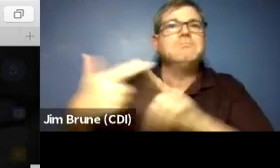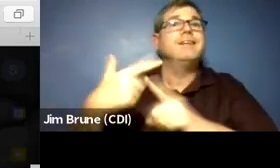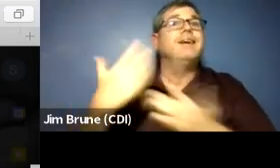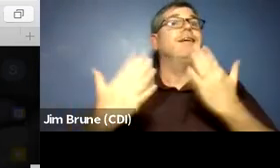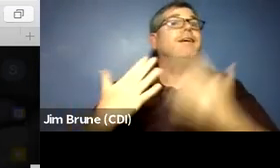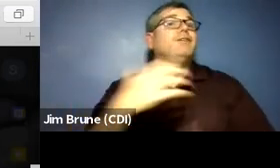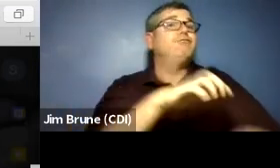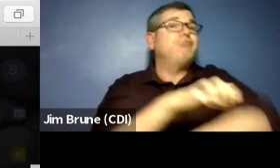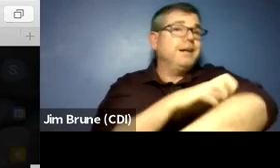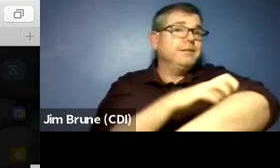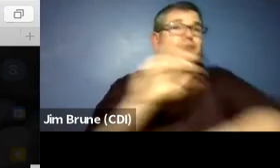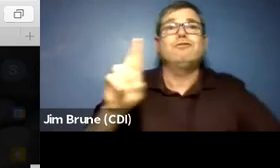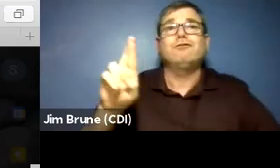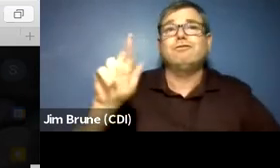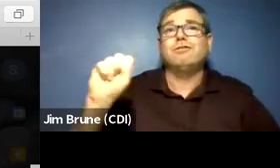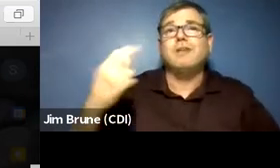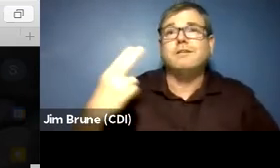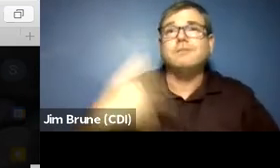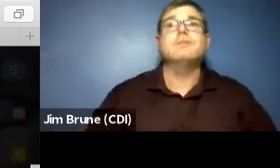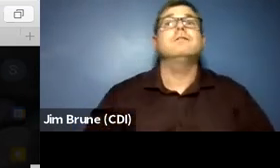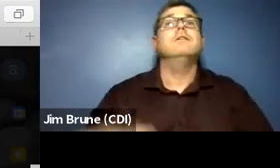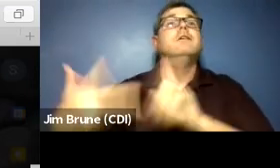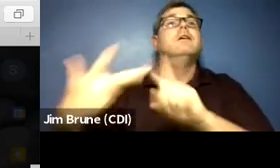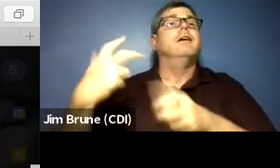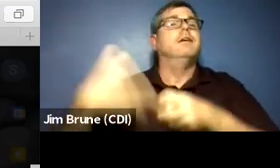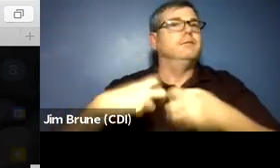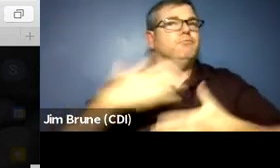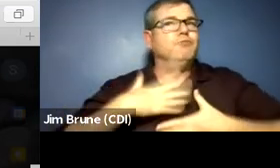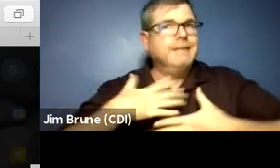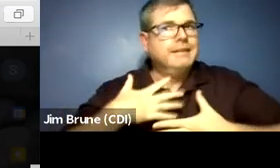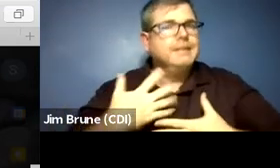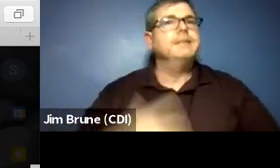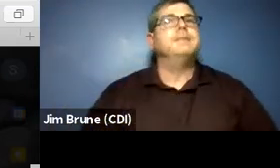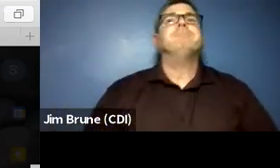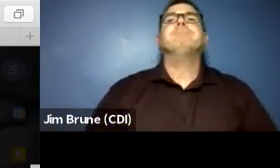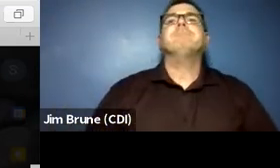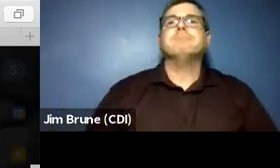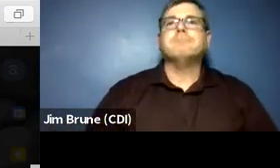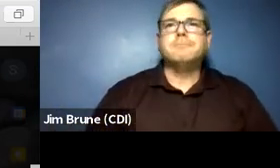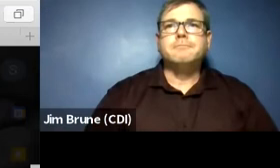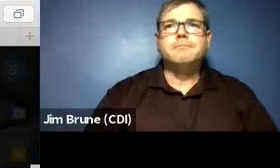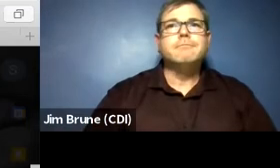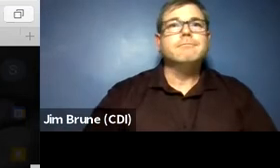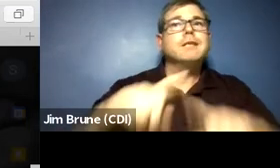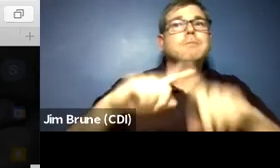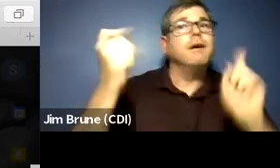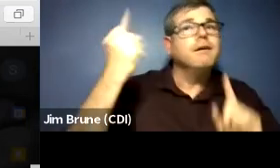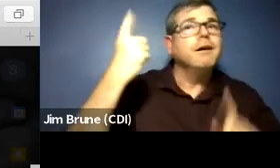And what we found, there was, initially some concern about this. We actually found that these allergic reactions are very